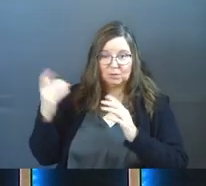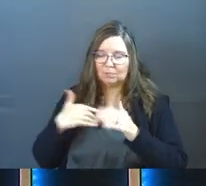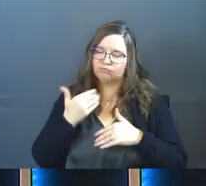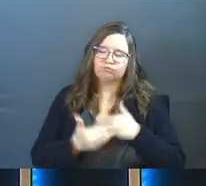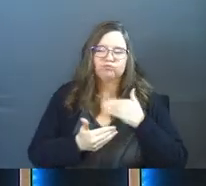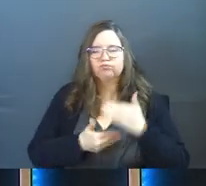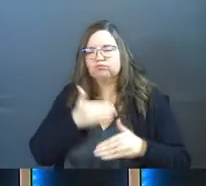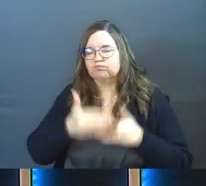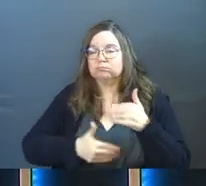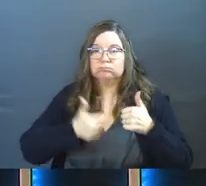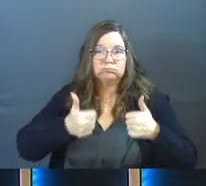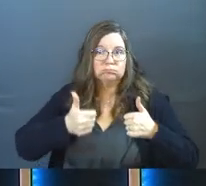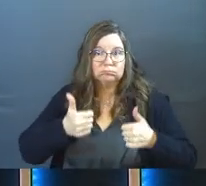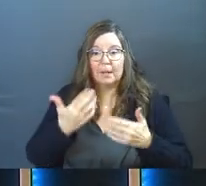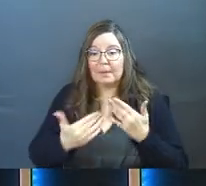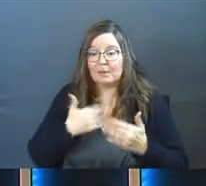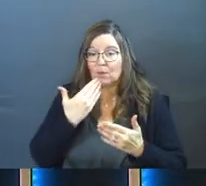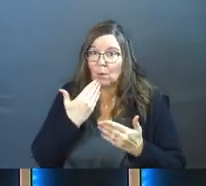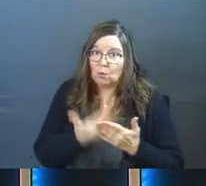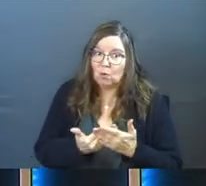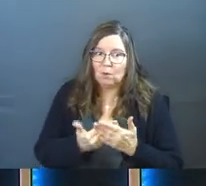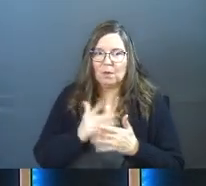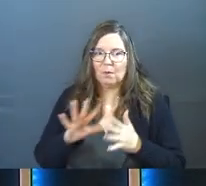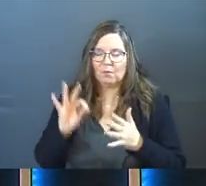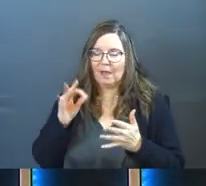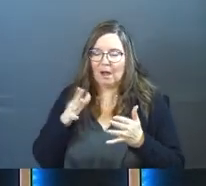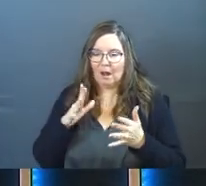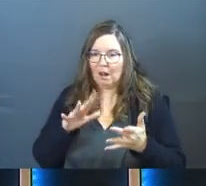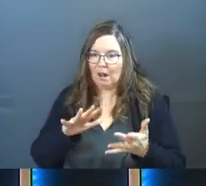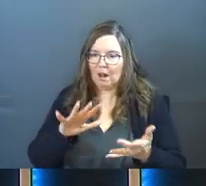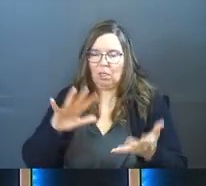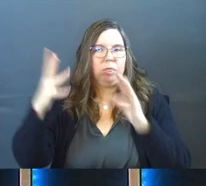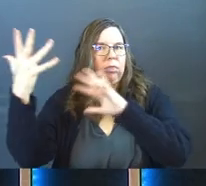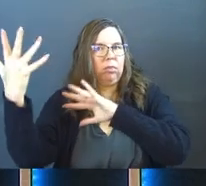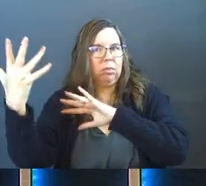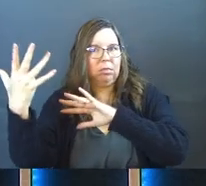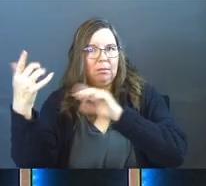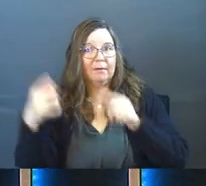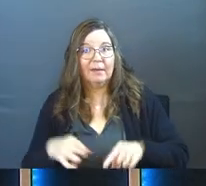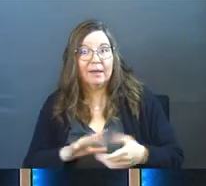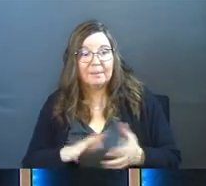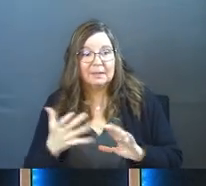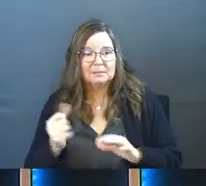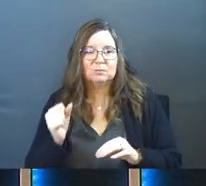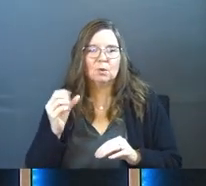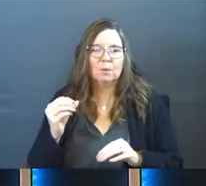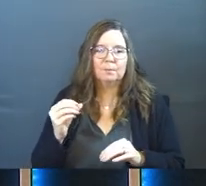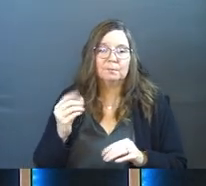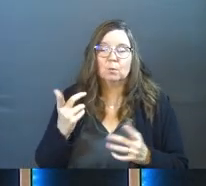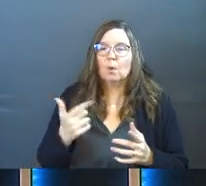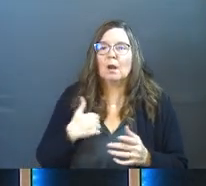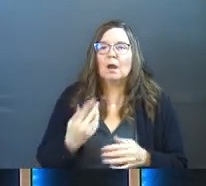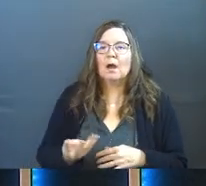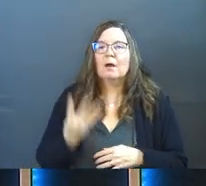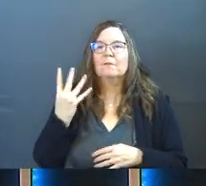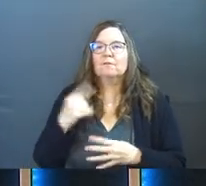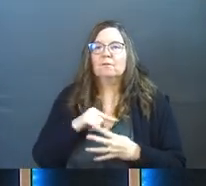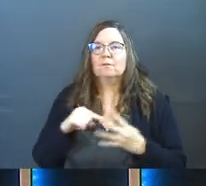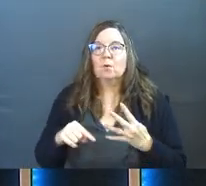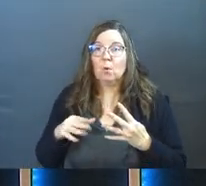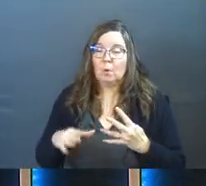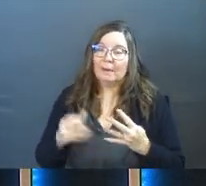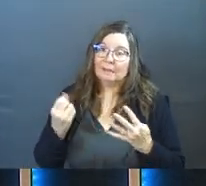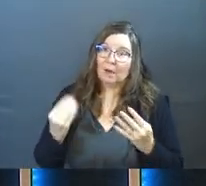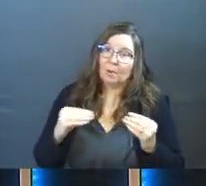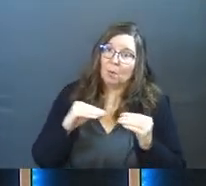going well, and maybe it's going too well, and we find a way to just throw a wrench in it and mess it up. And so what are four ways, and there